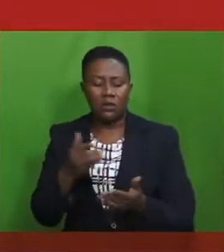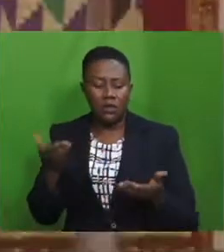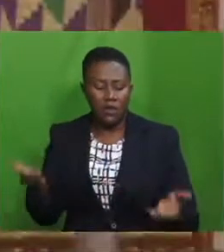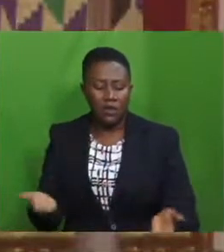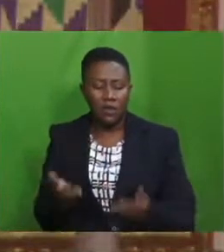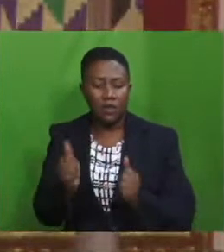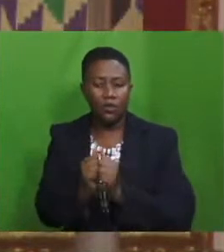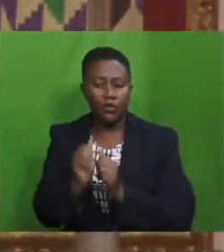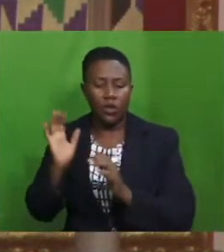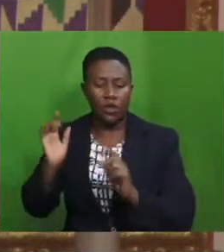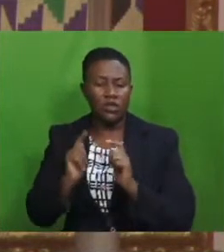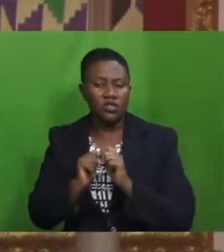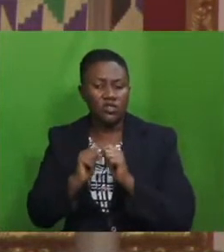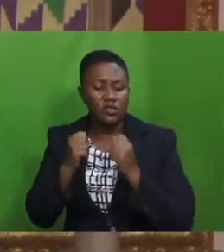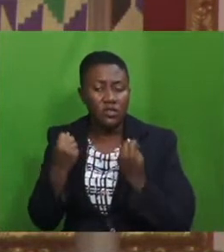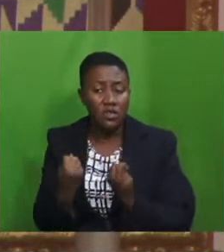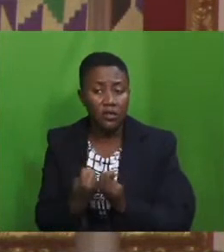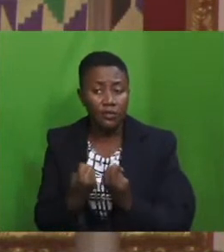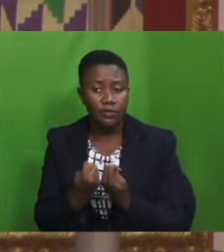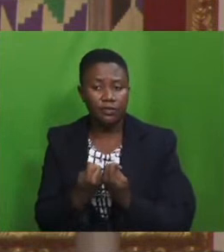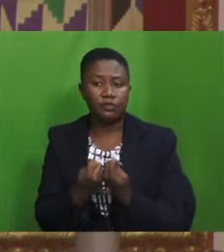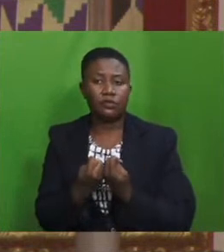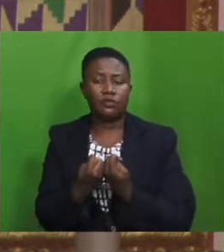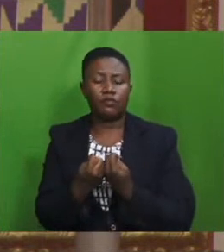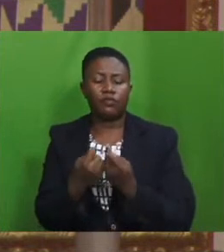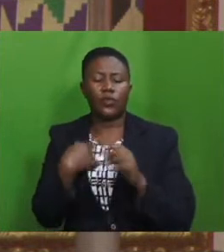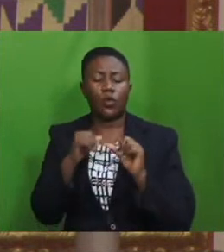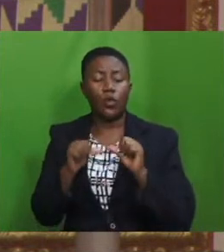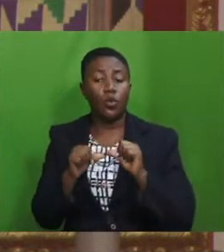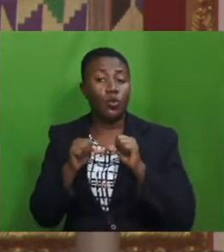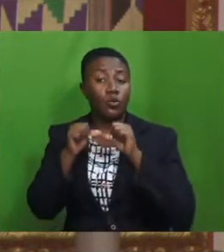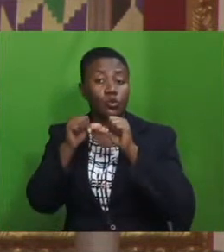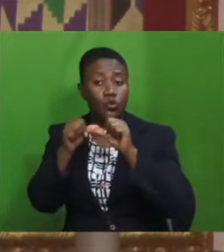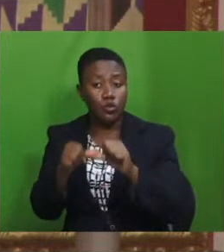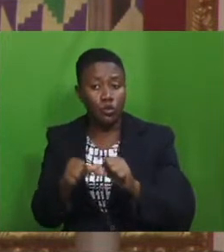delegation, and I shall proceed